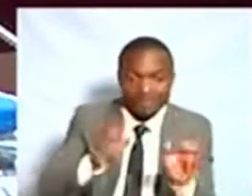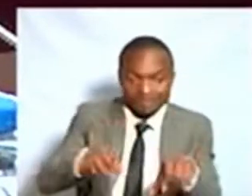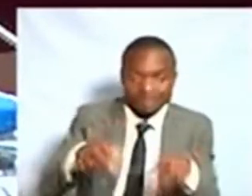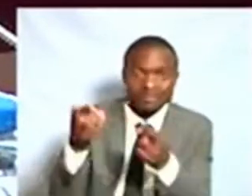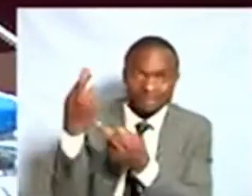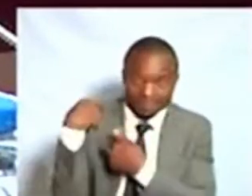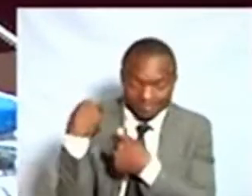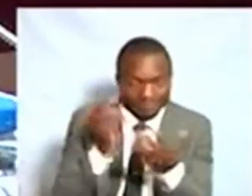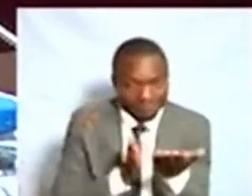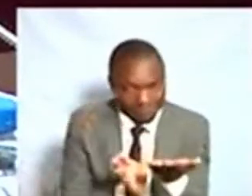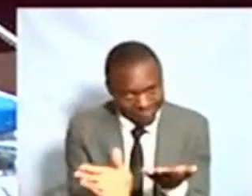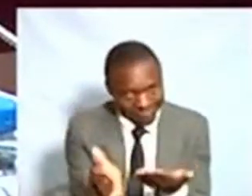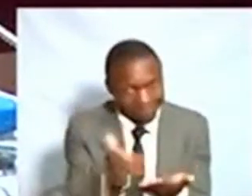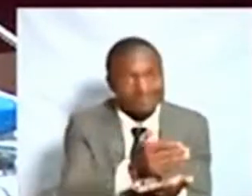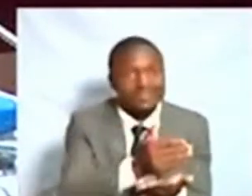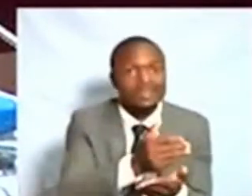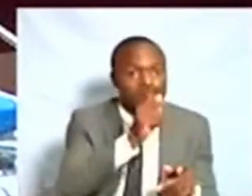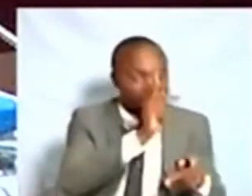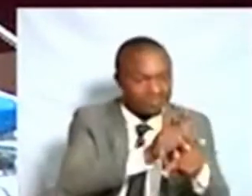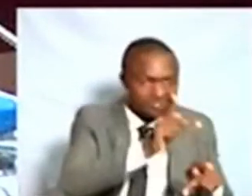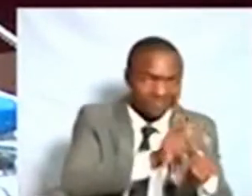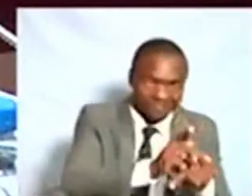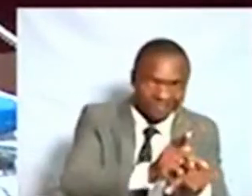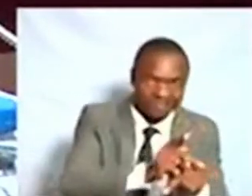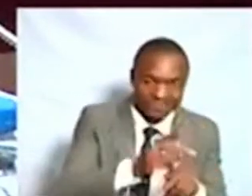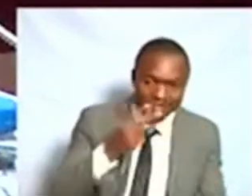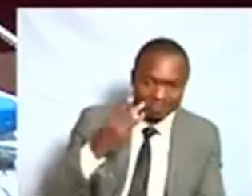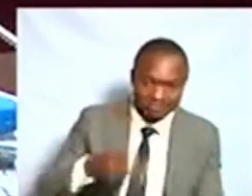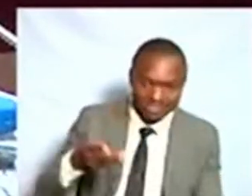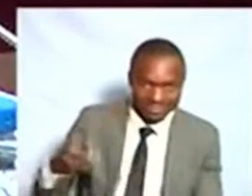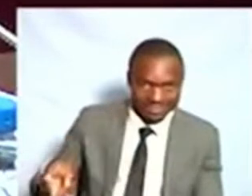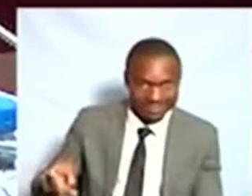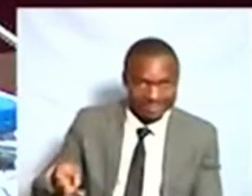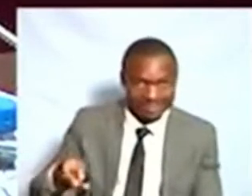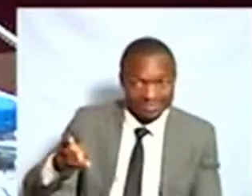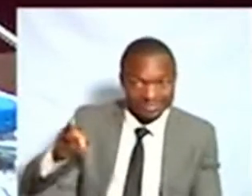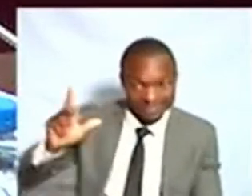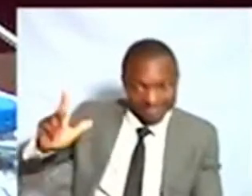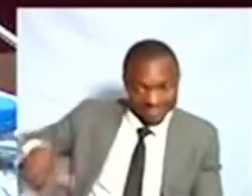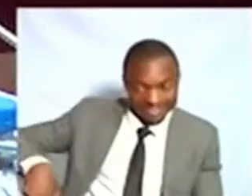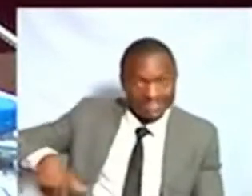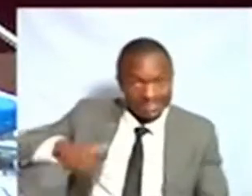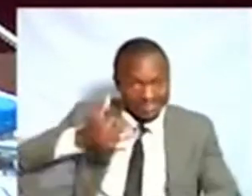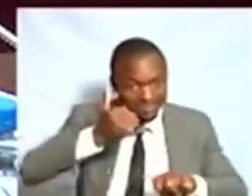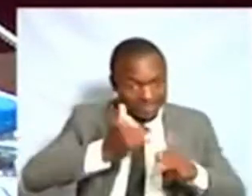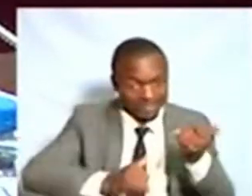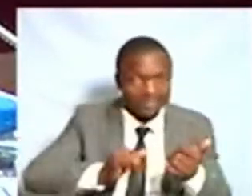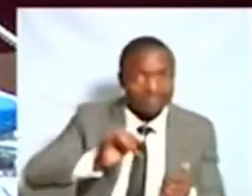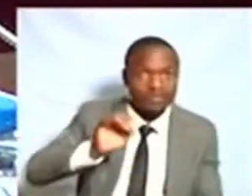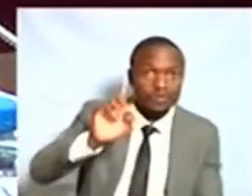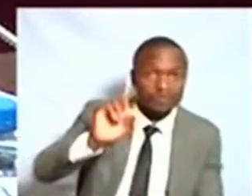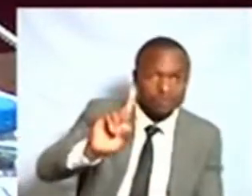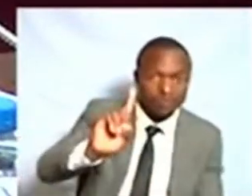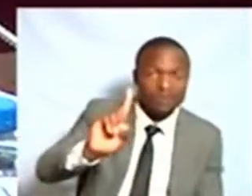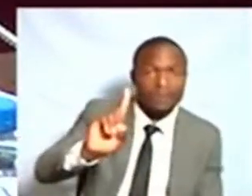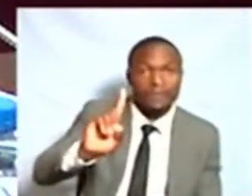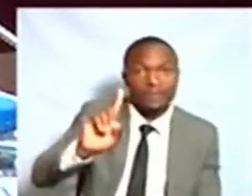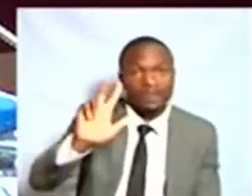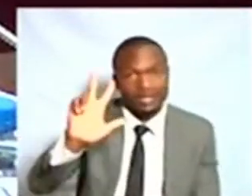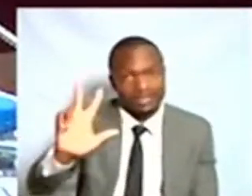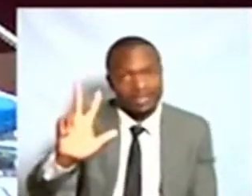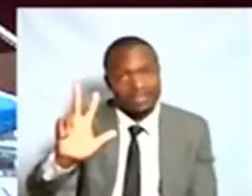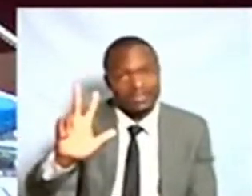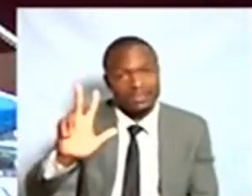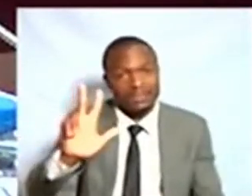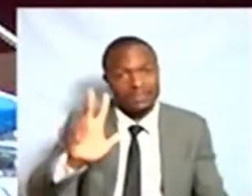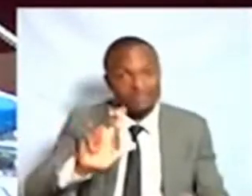for collection and storage of materials. Delayed completion of a 1x3 classroom block at